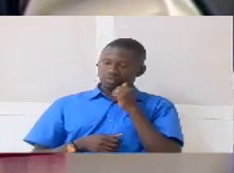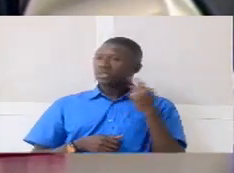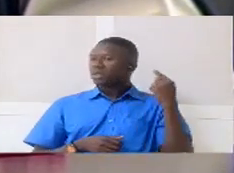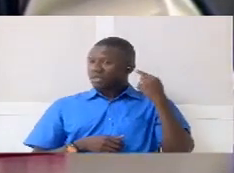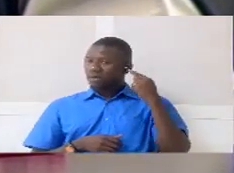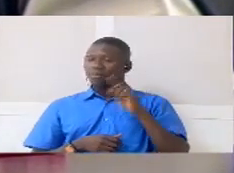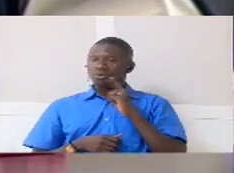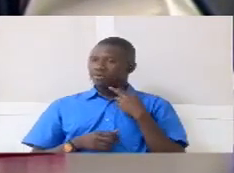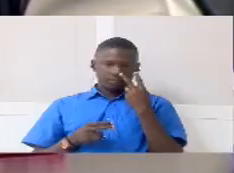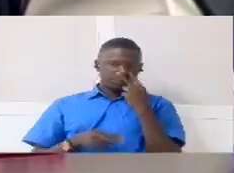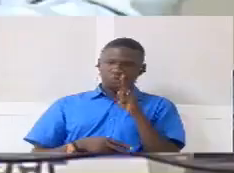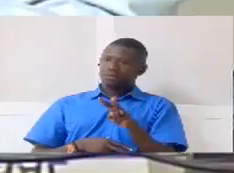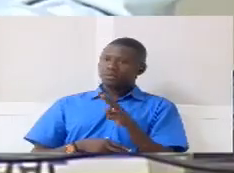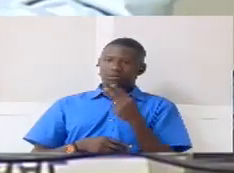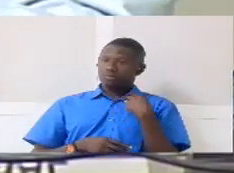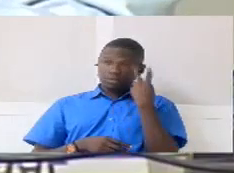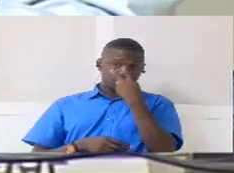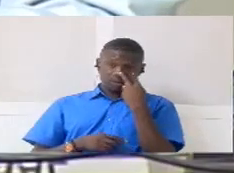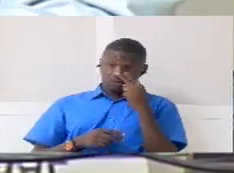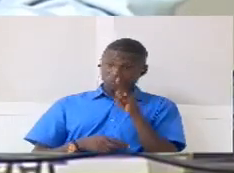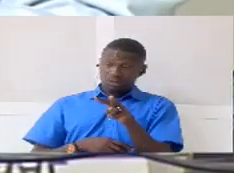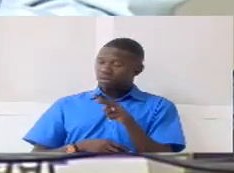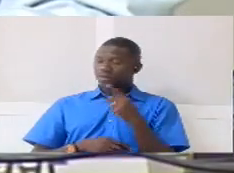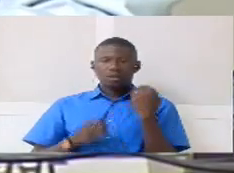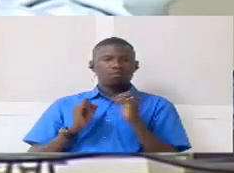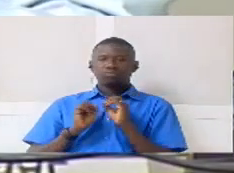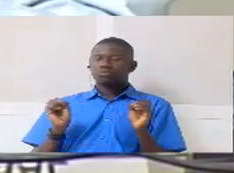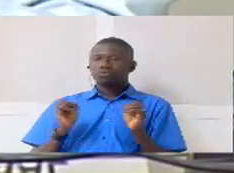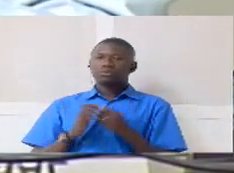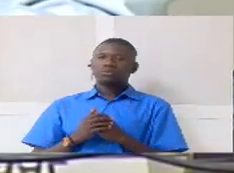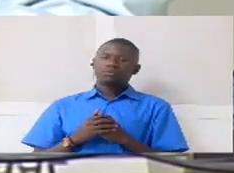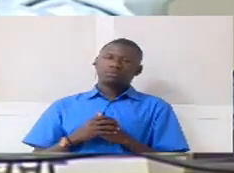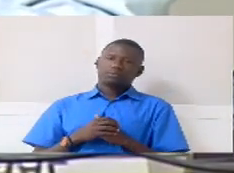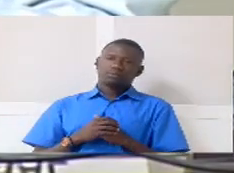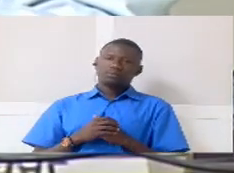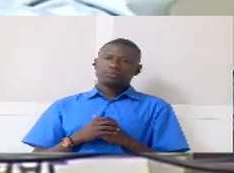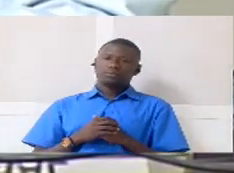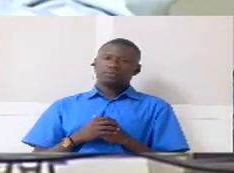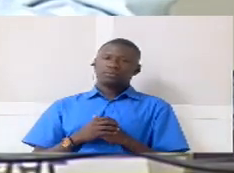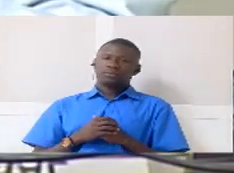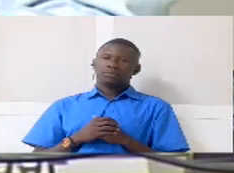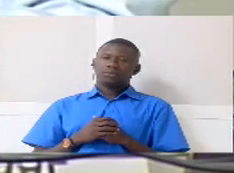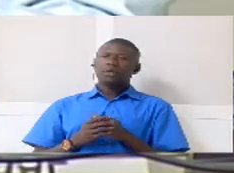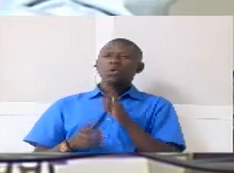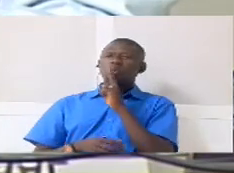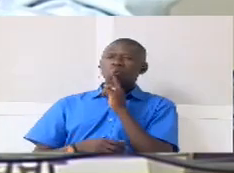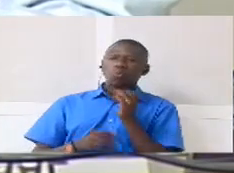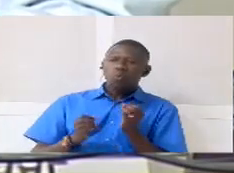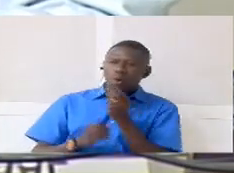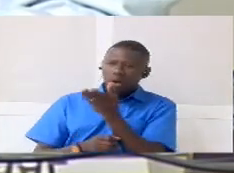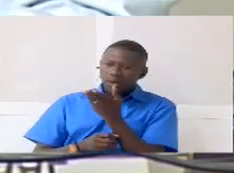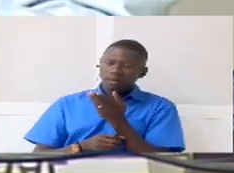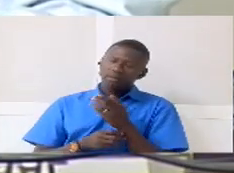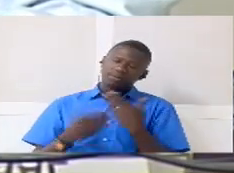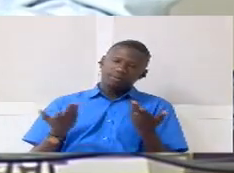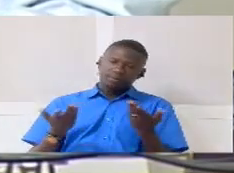witnessed it. And who would you hear that from? Idun yo moy juma ñollela ñong official comme suroté so ma